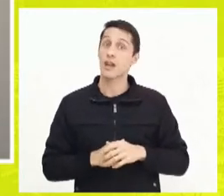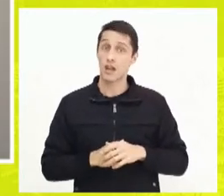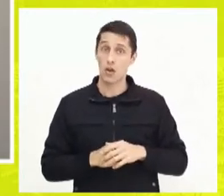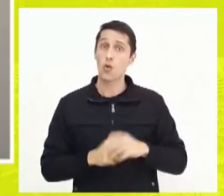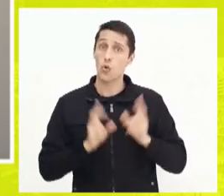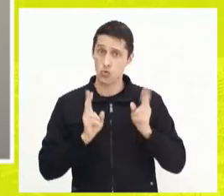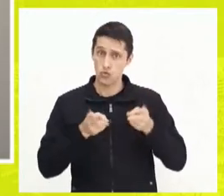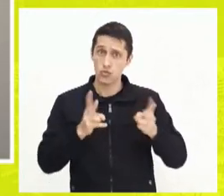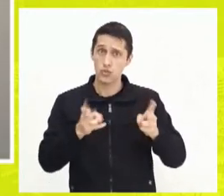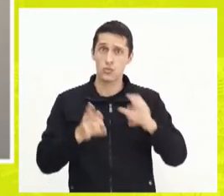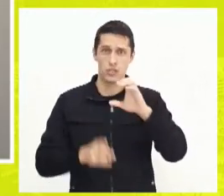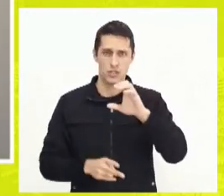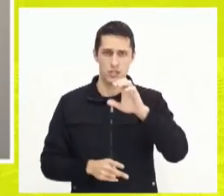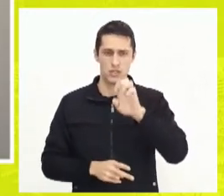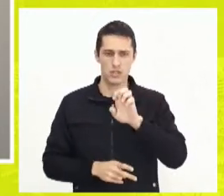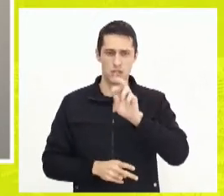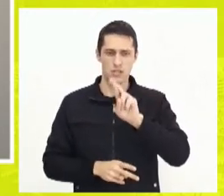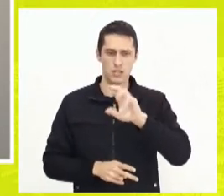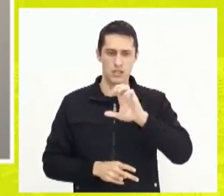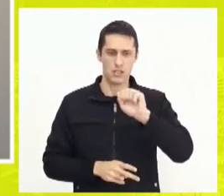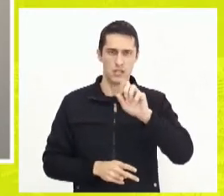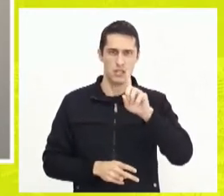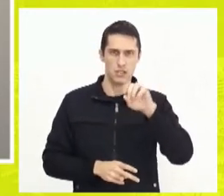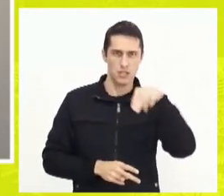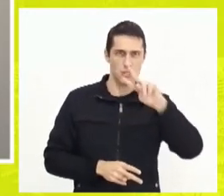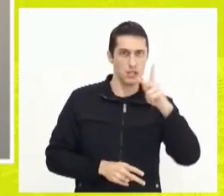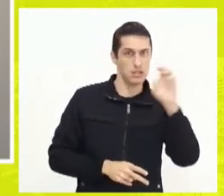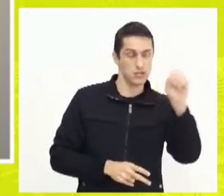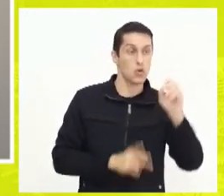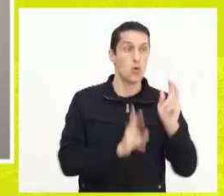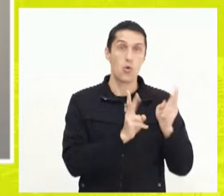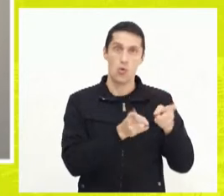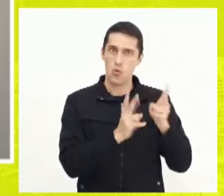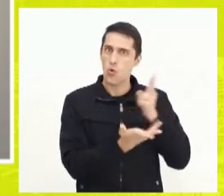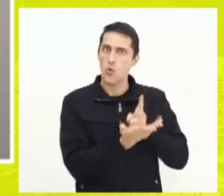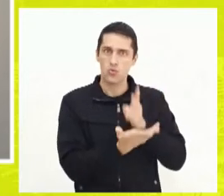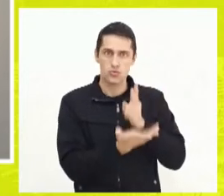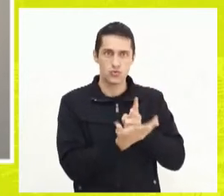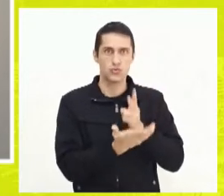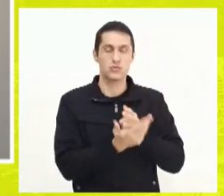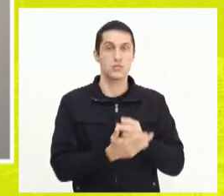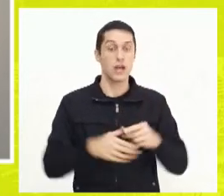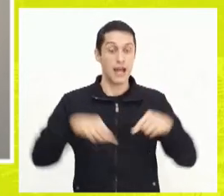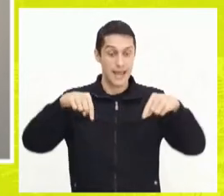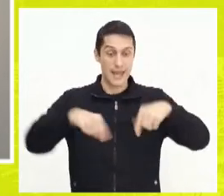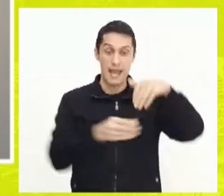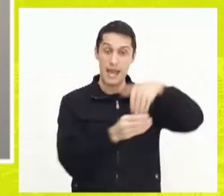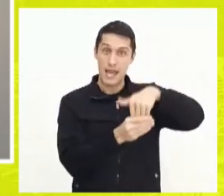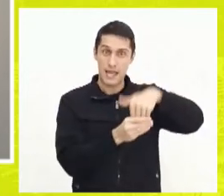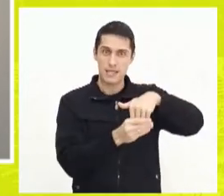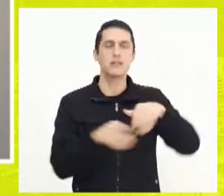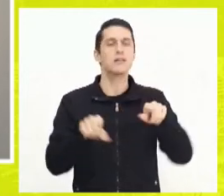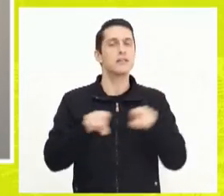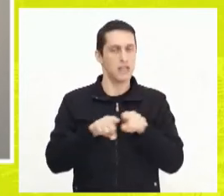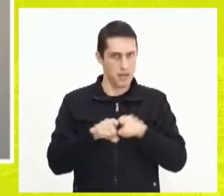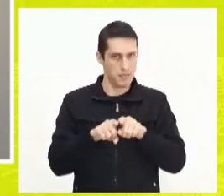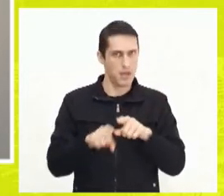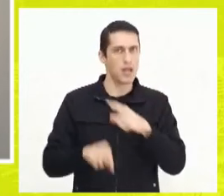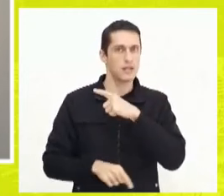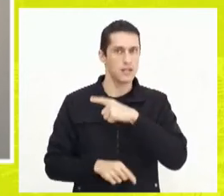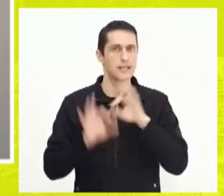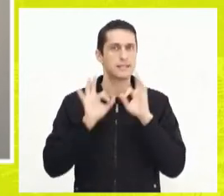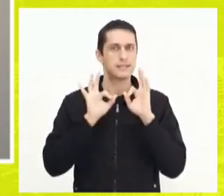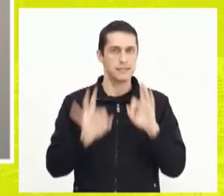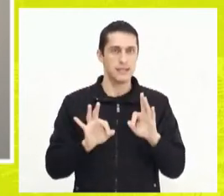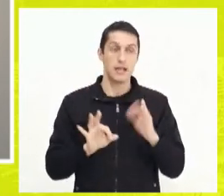this is still happening and it's going to be present in the elections this year whether it's uh president moses or